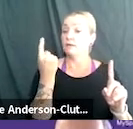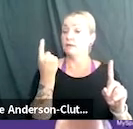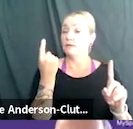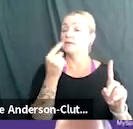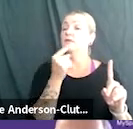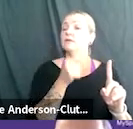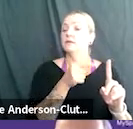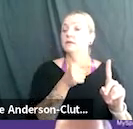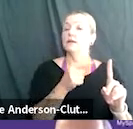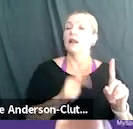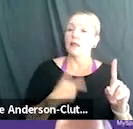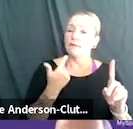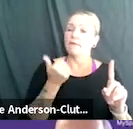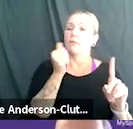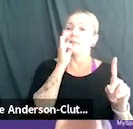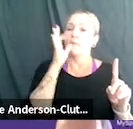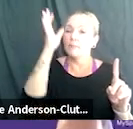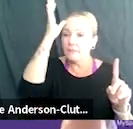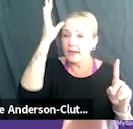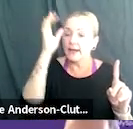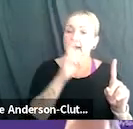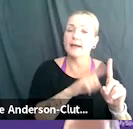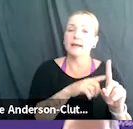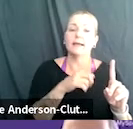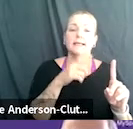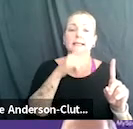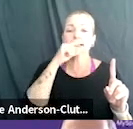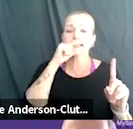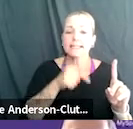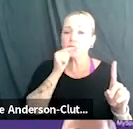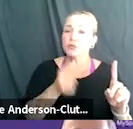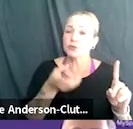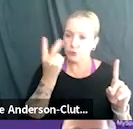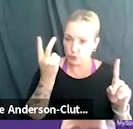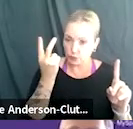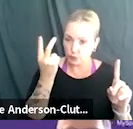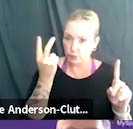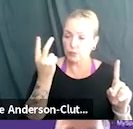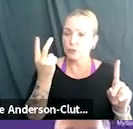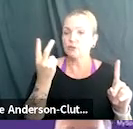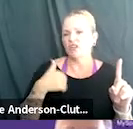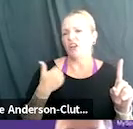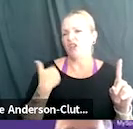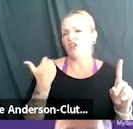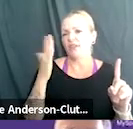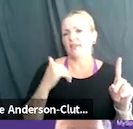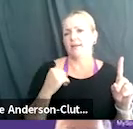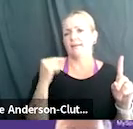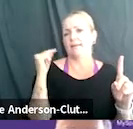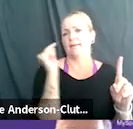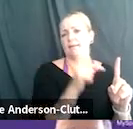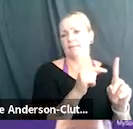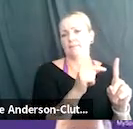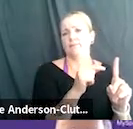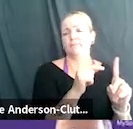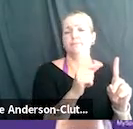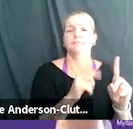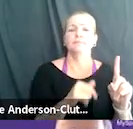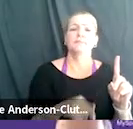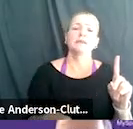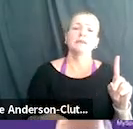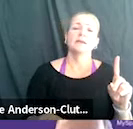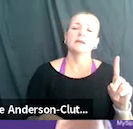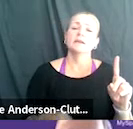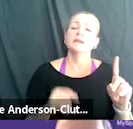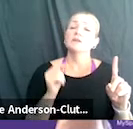younger sisters, and he is in grade 6 at school. So he was referred by his pediatrician for assessment and treatment